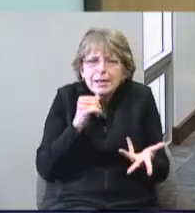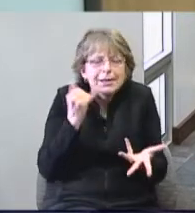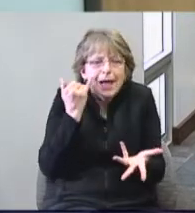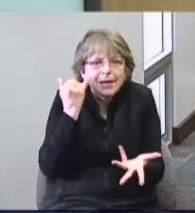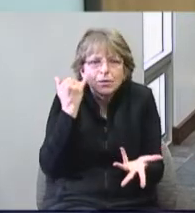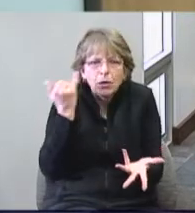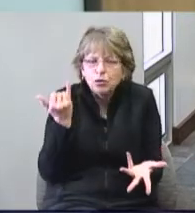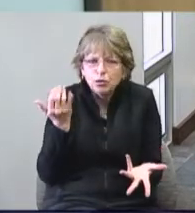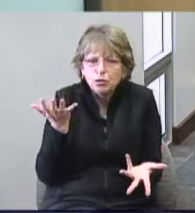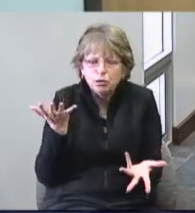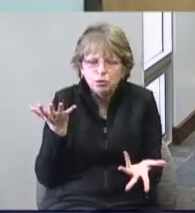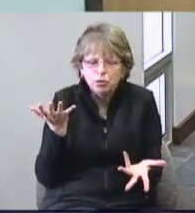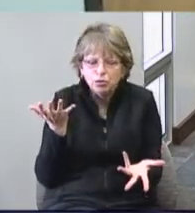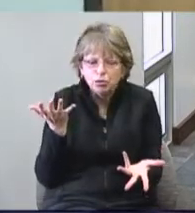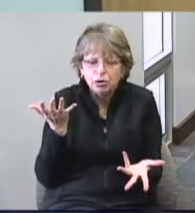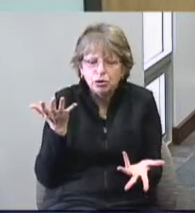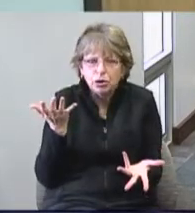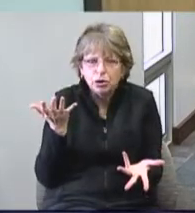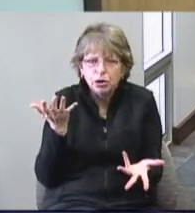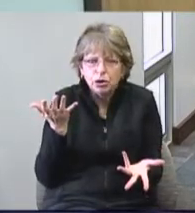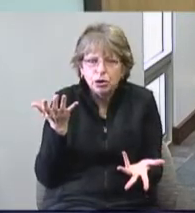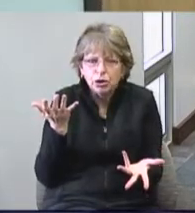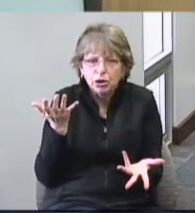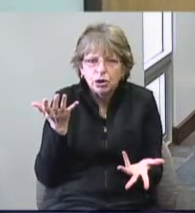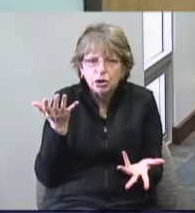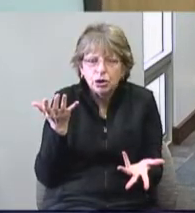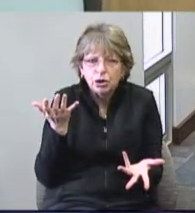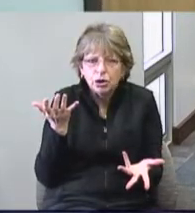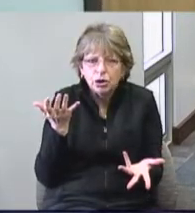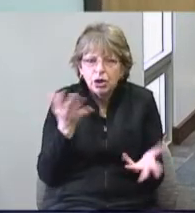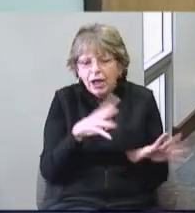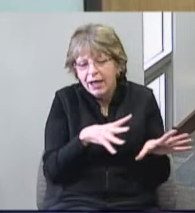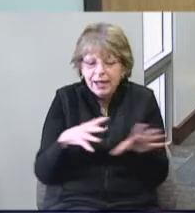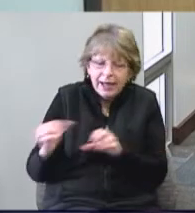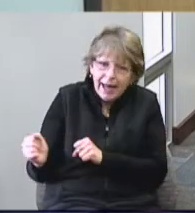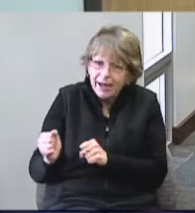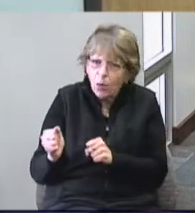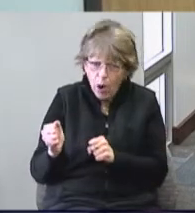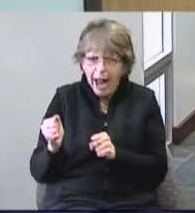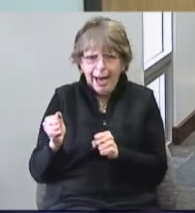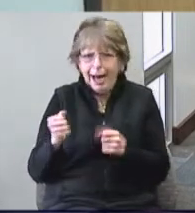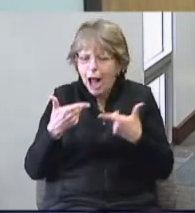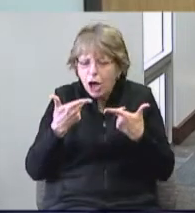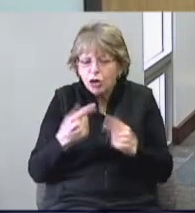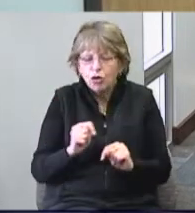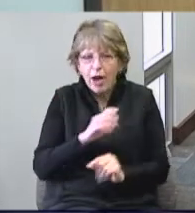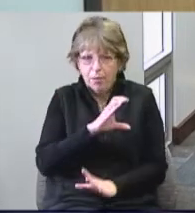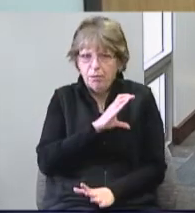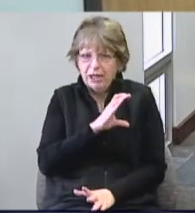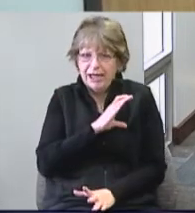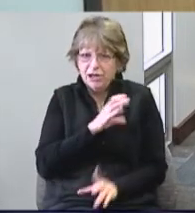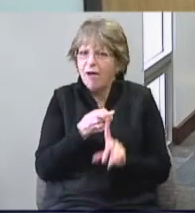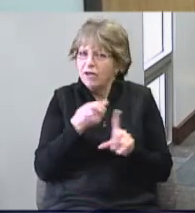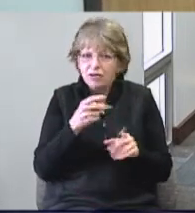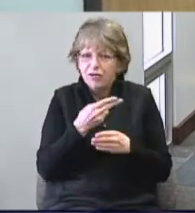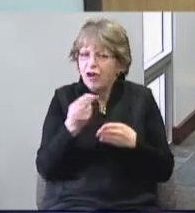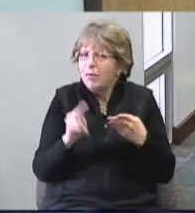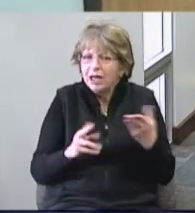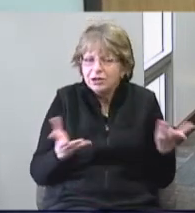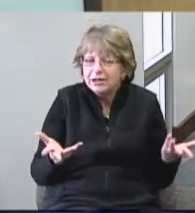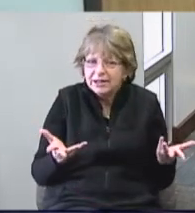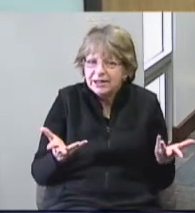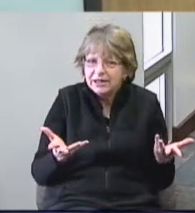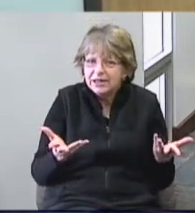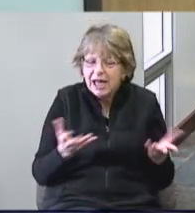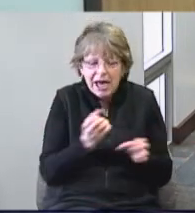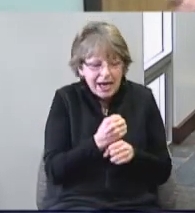to deprive the city of a quality police officer. Officer Malvo made a mistake, he corrected the